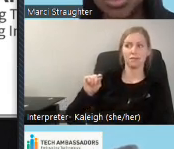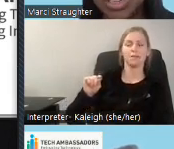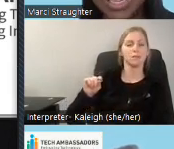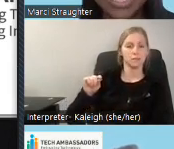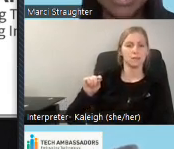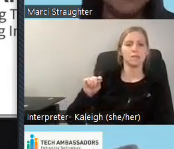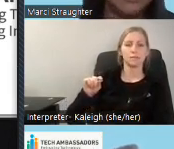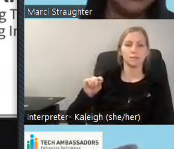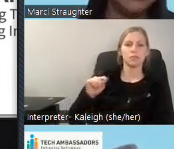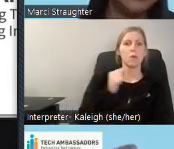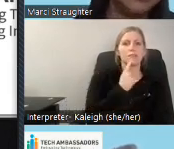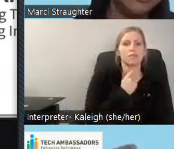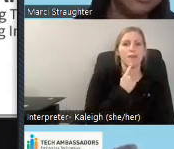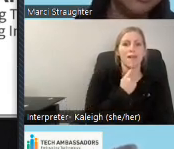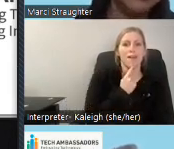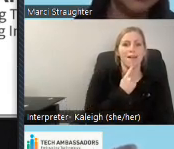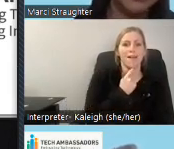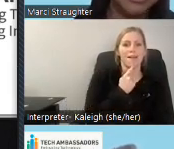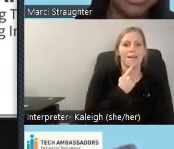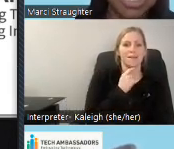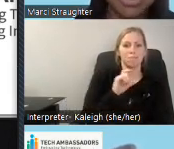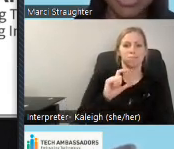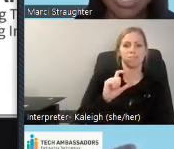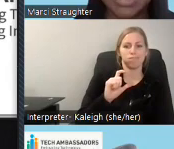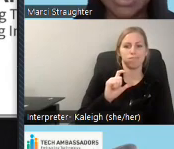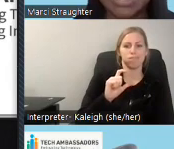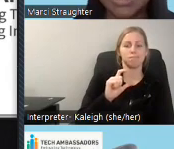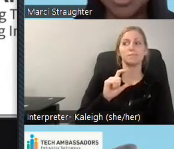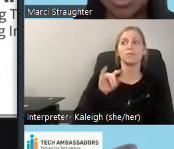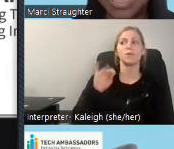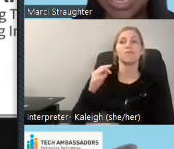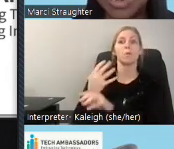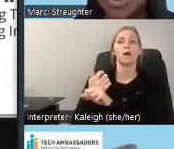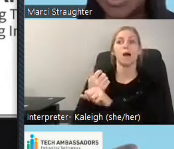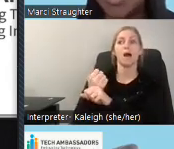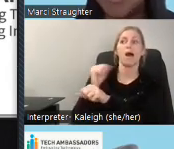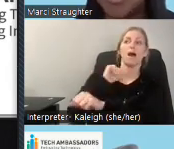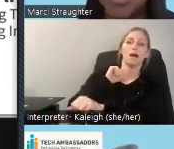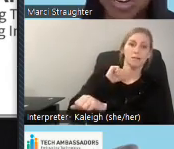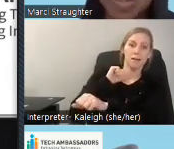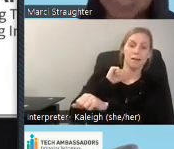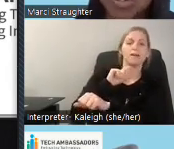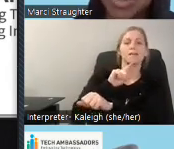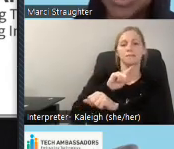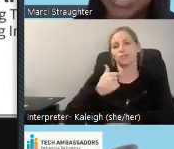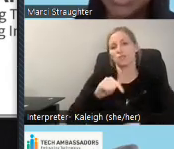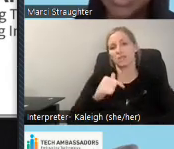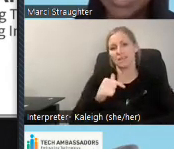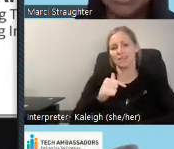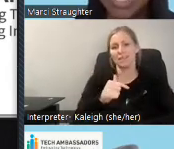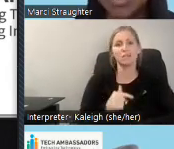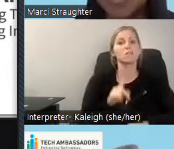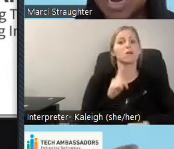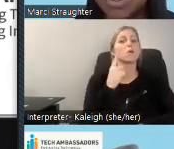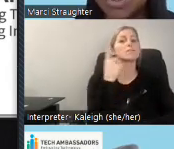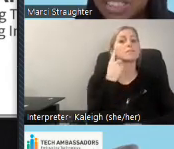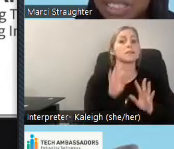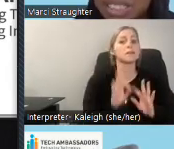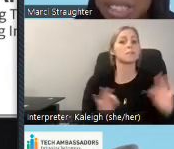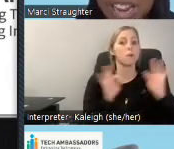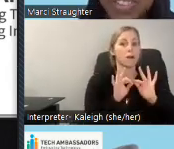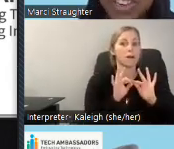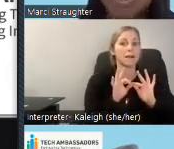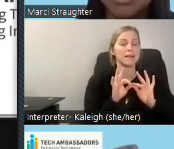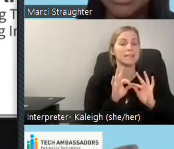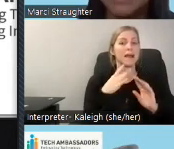it's red, and when you want to unlock it, it's green. But one important thing that I like about it, it